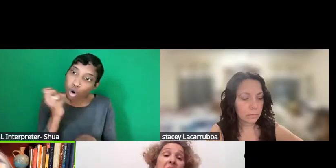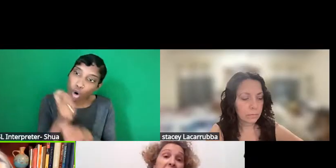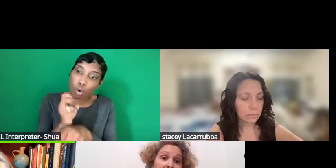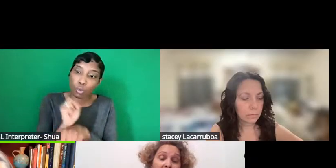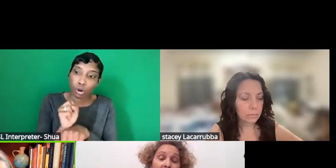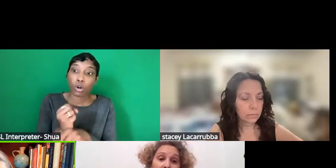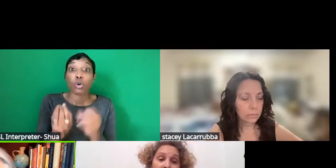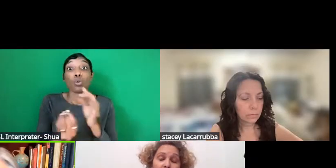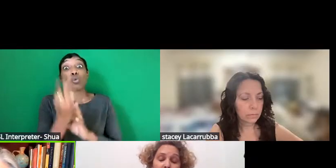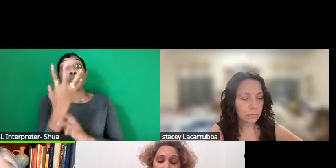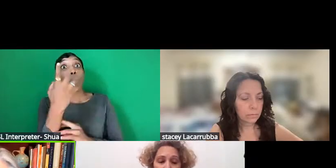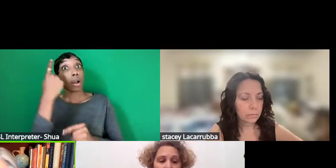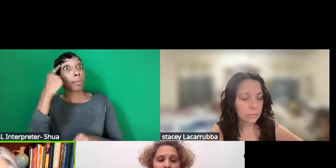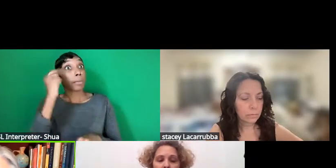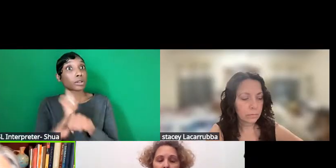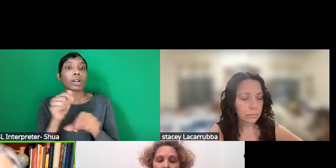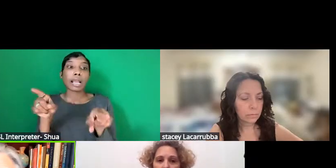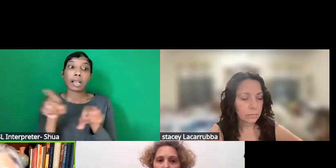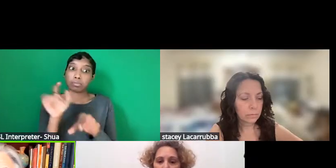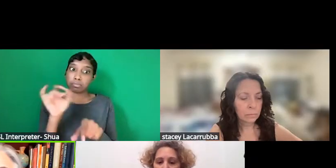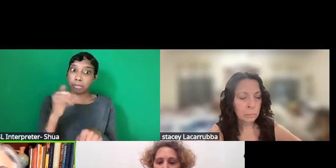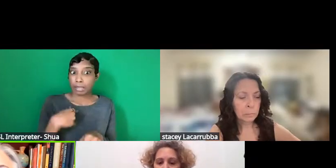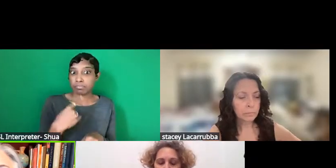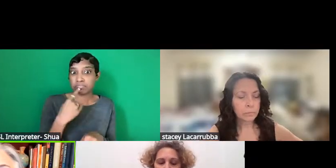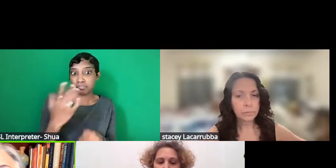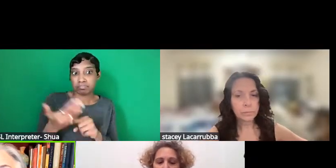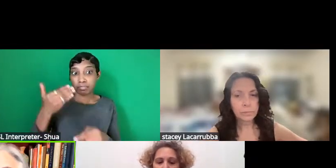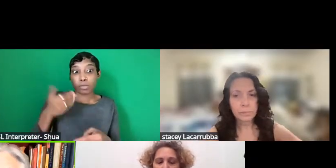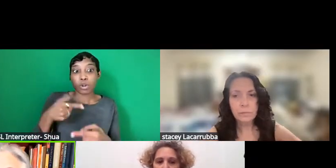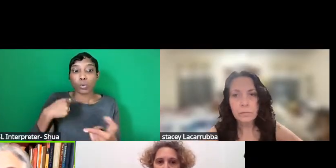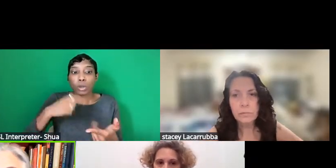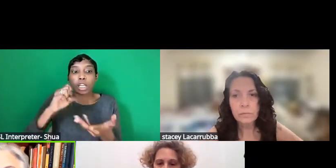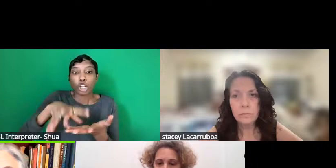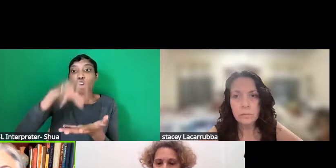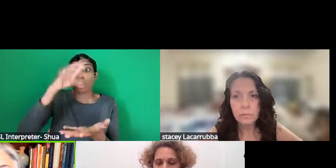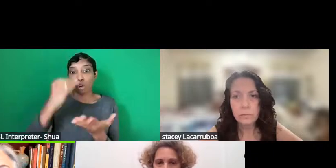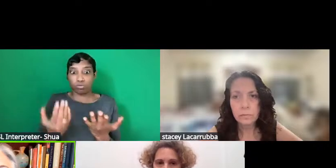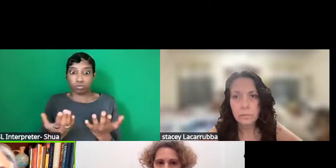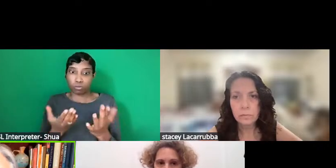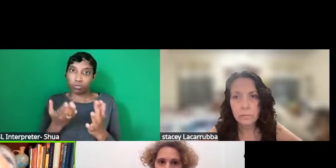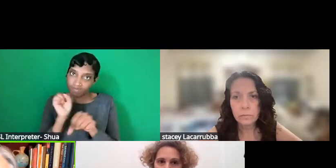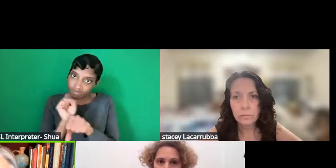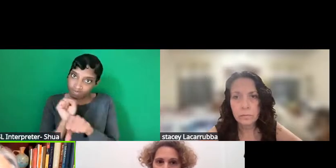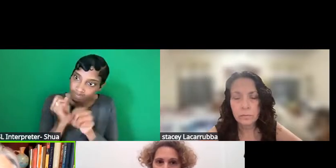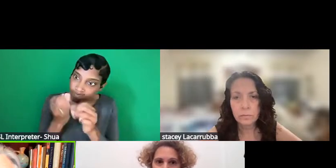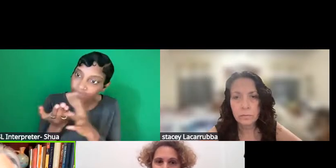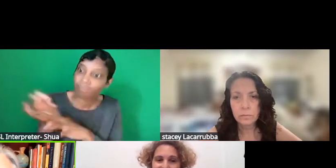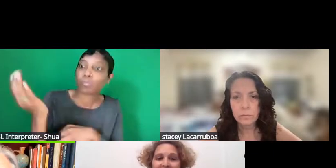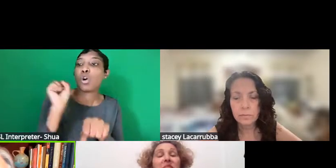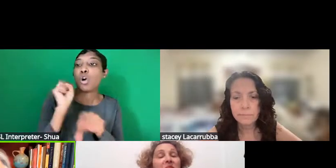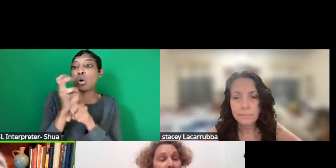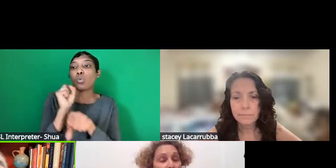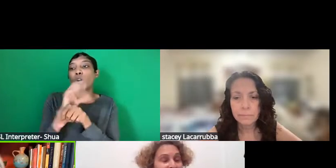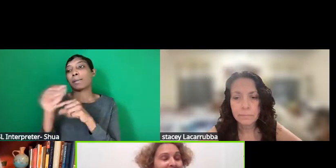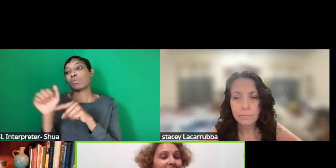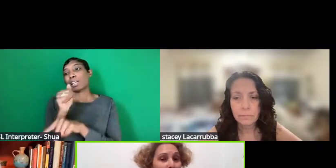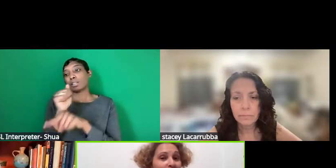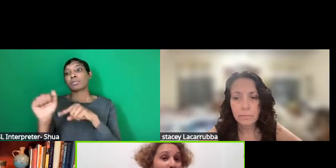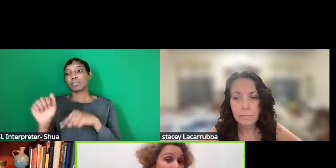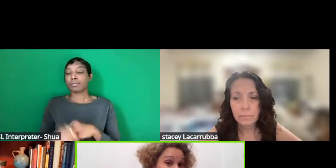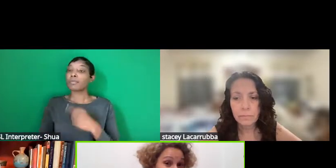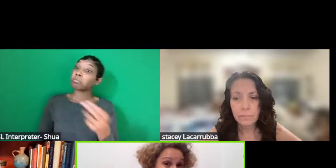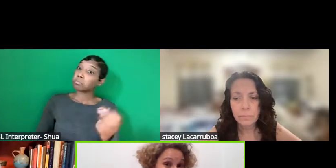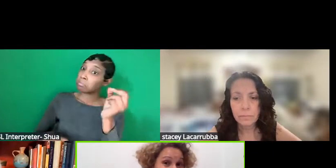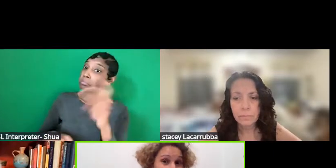Growth mindset is, as you said, the belief that we can learn and grow through hard work and practice. Okay,